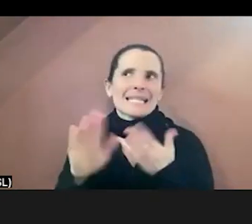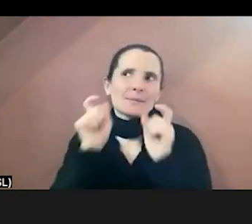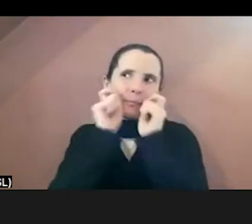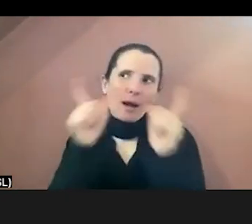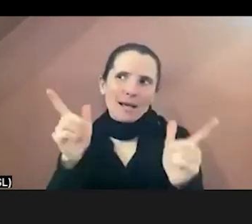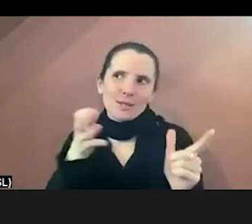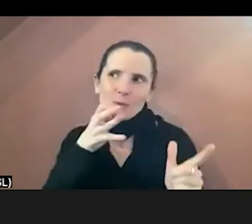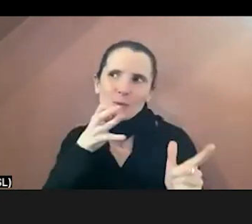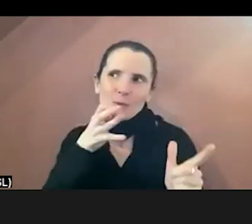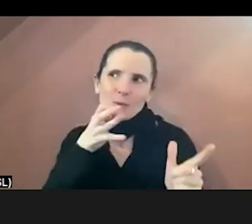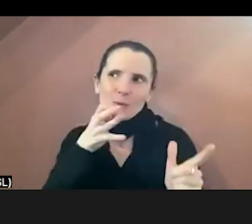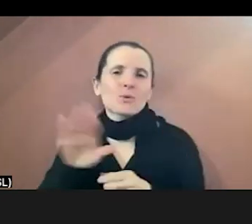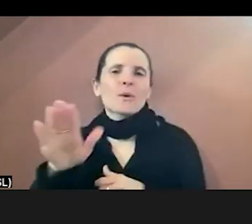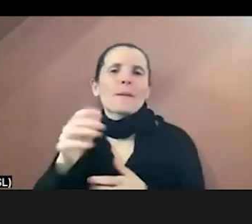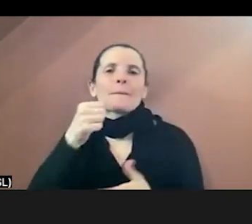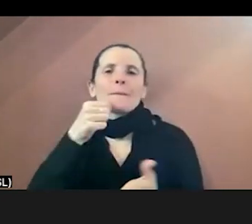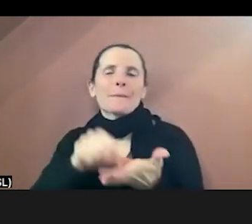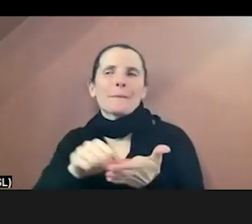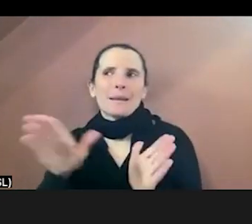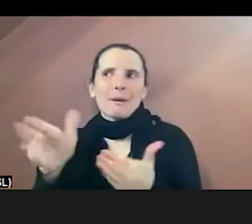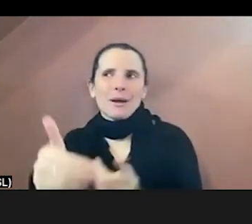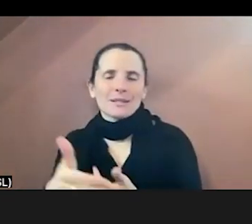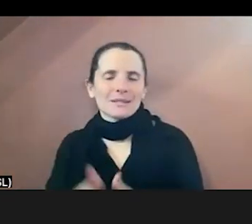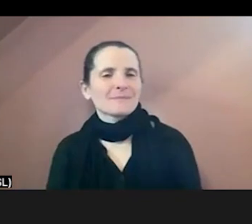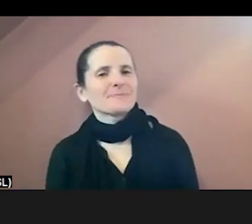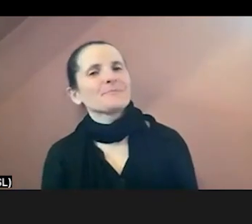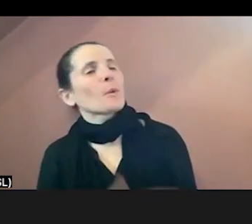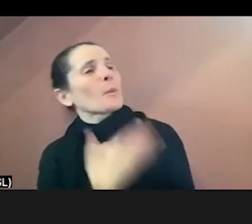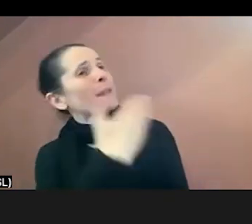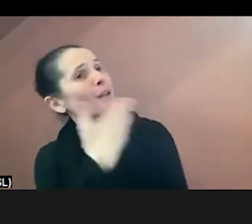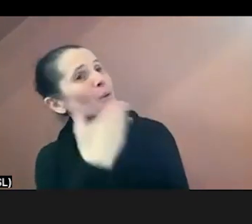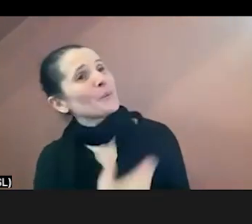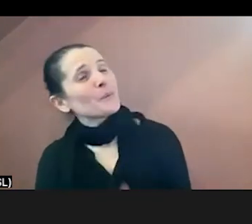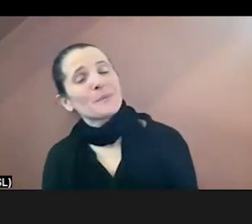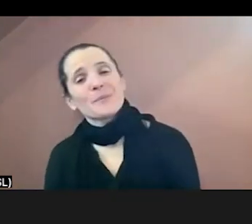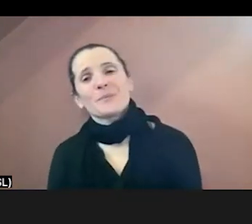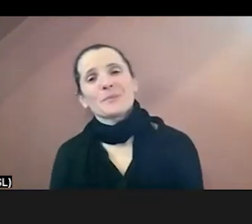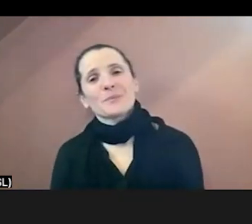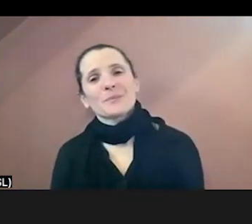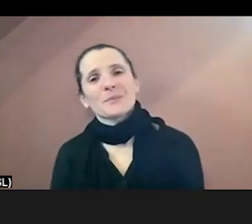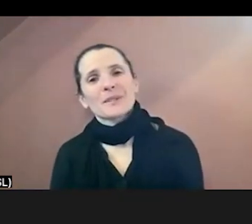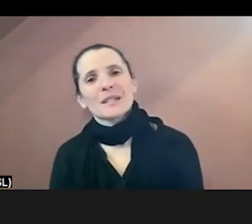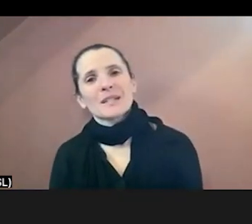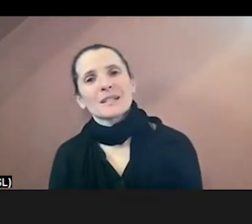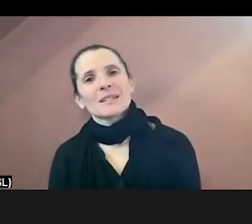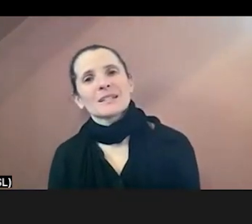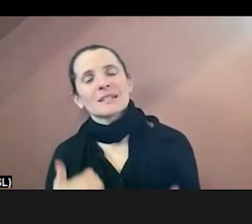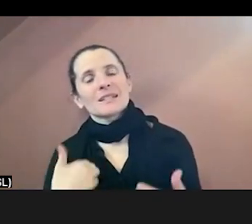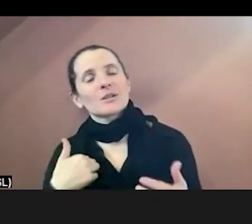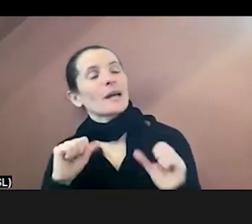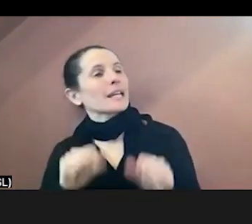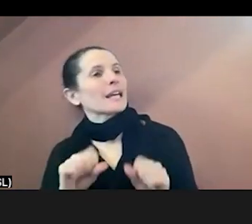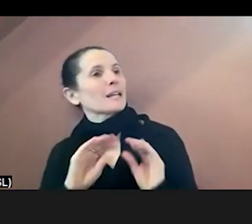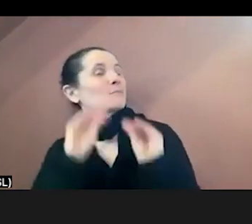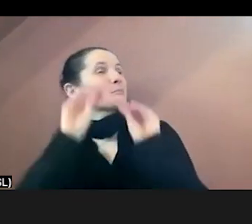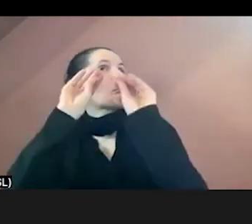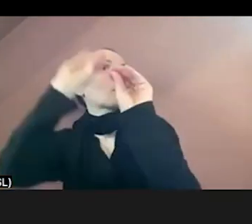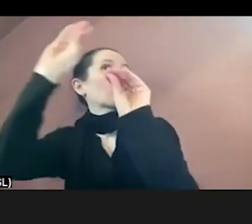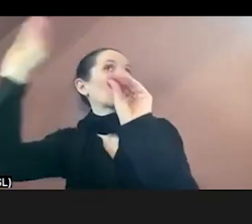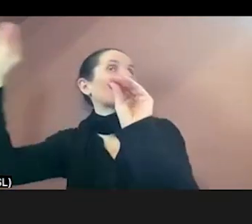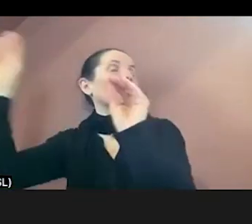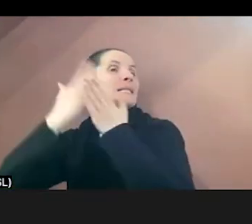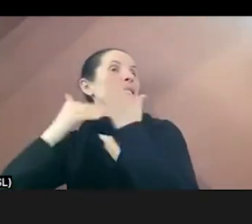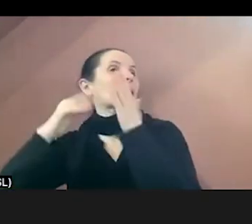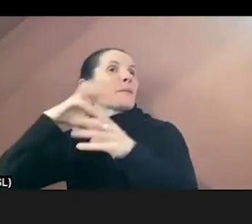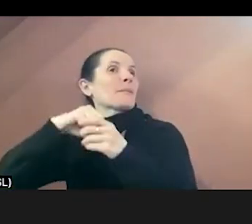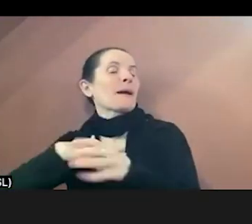mailbox. Thanks. the Thanks. Yes, Thanks. So I can put some of them in my office behind